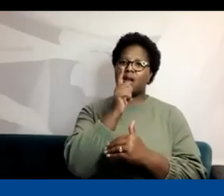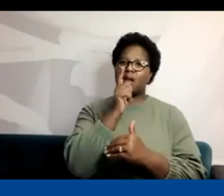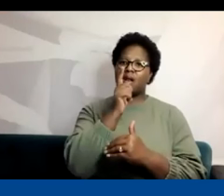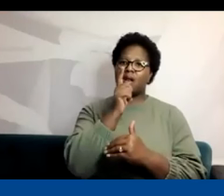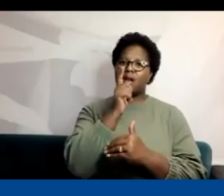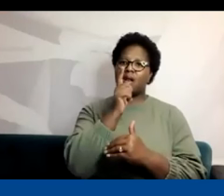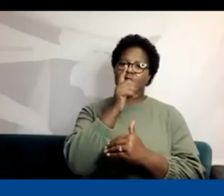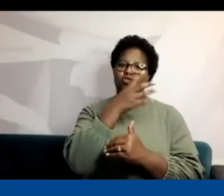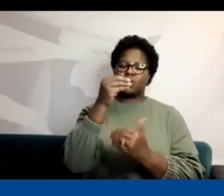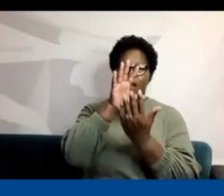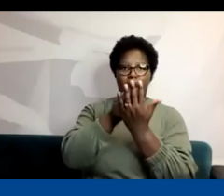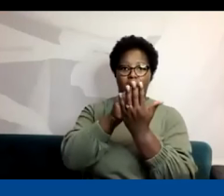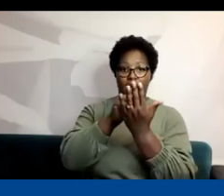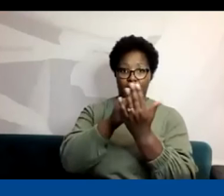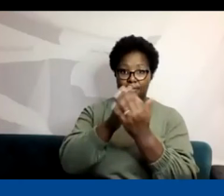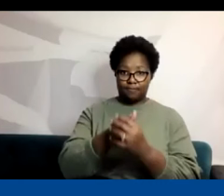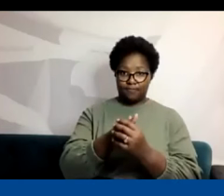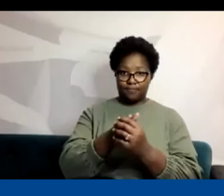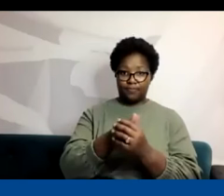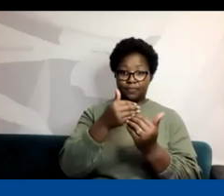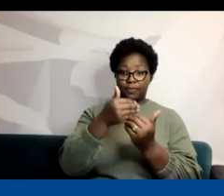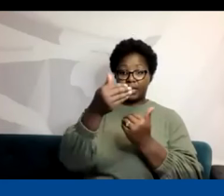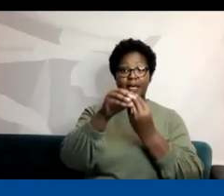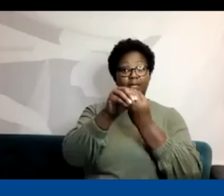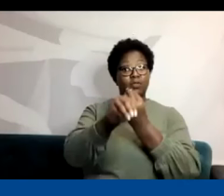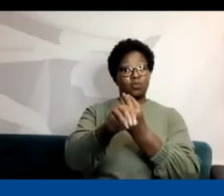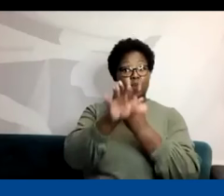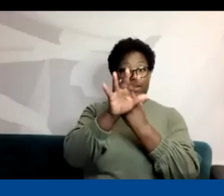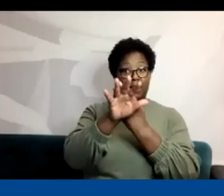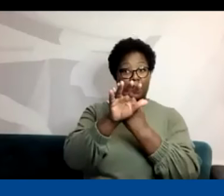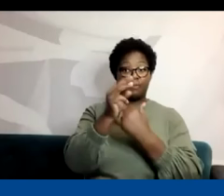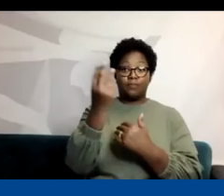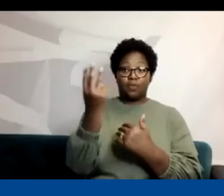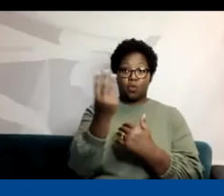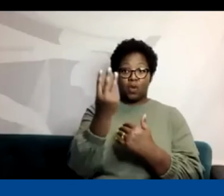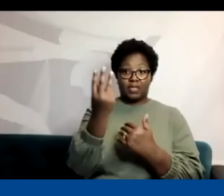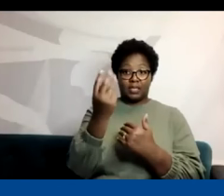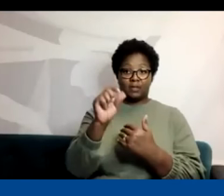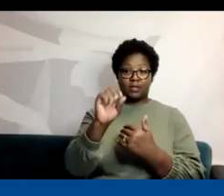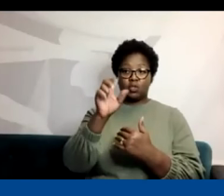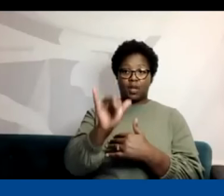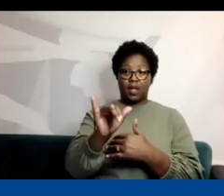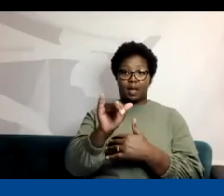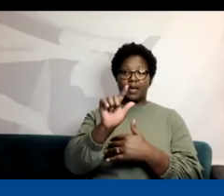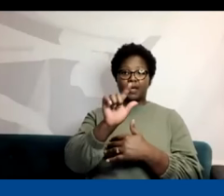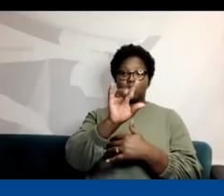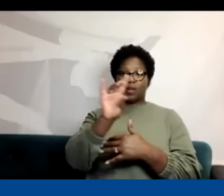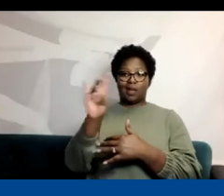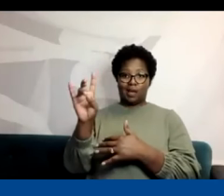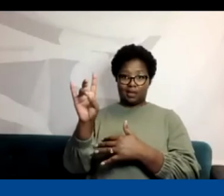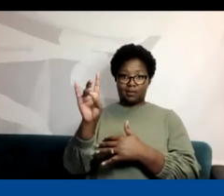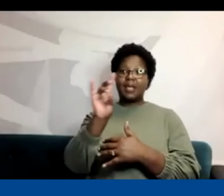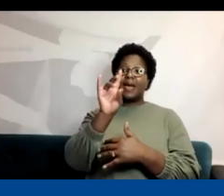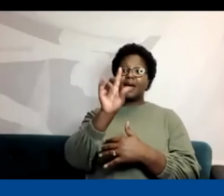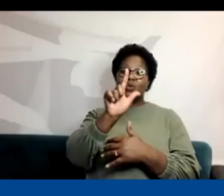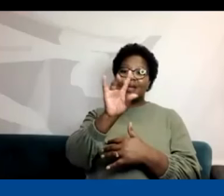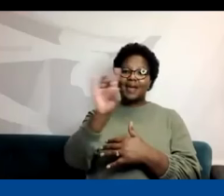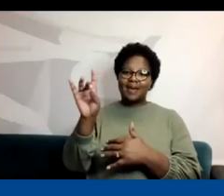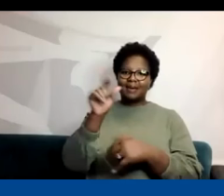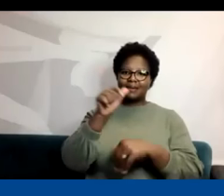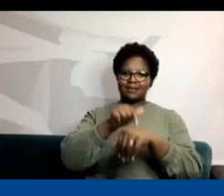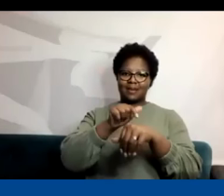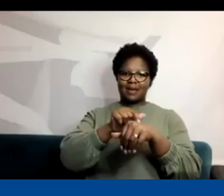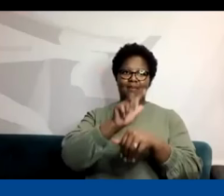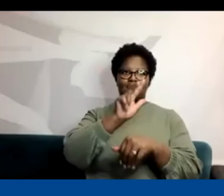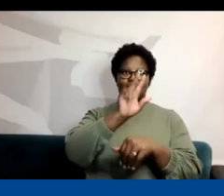next webinar is going to be on Wednesday, July 28th from 3 to 4:15. It is on reshaping our services and